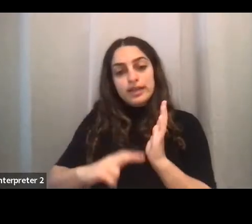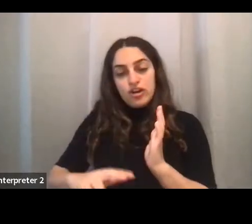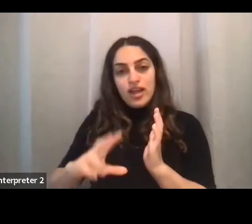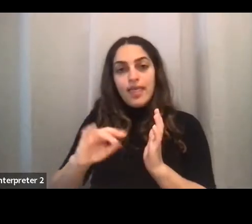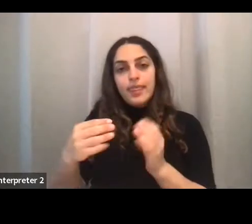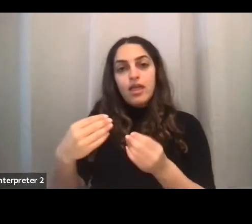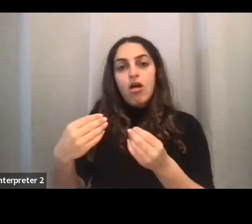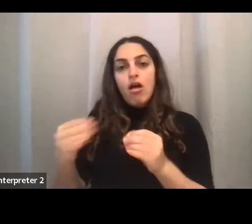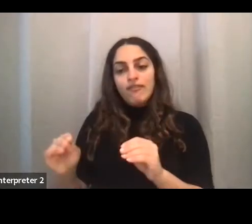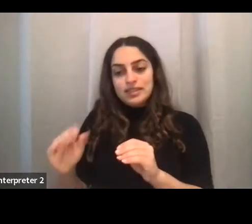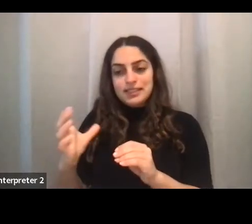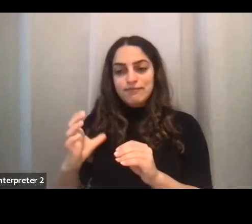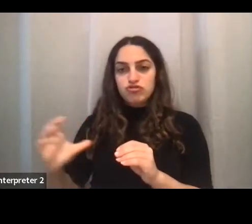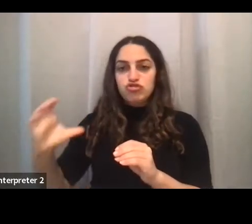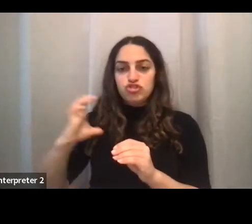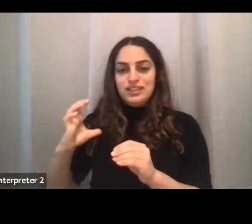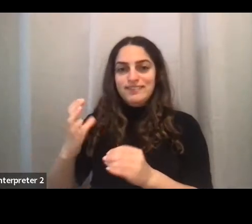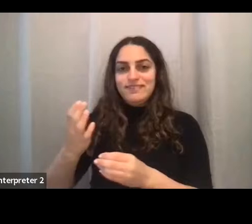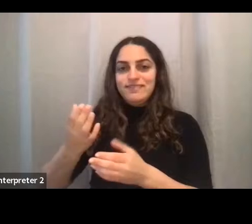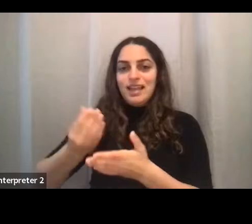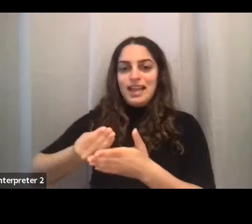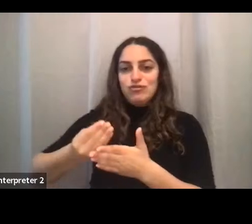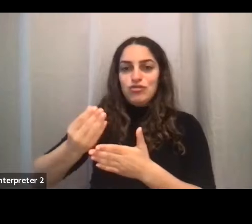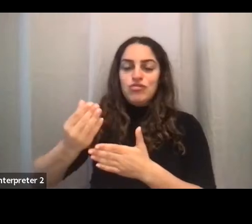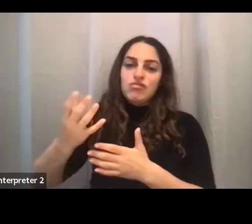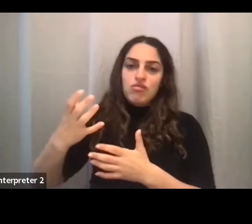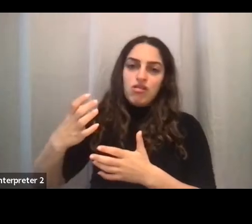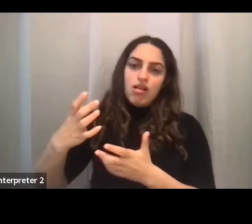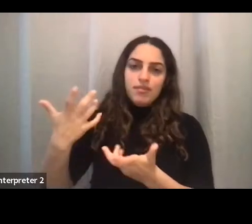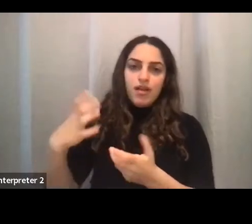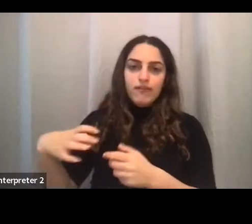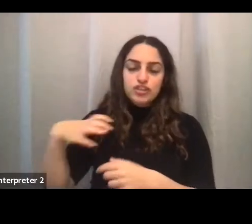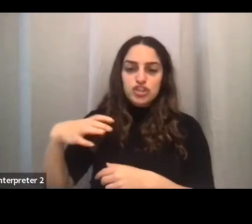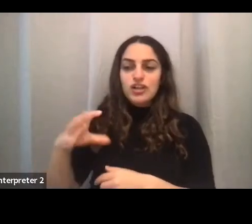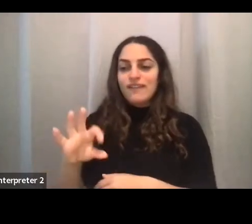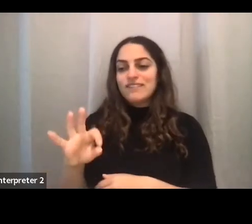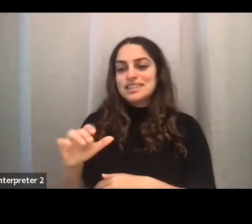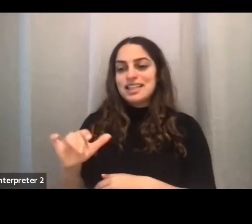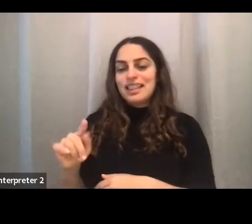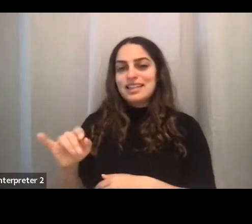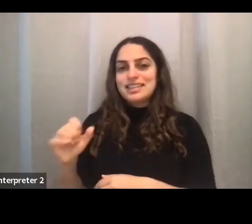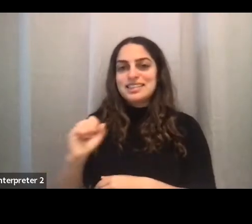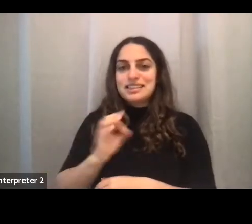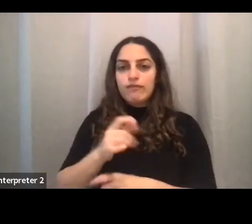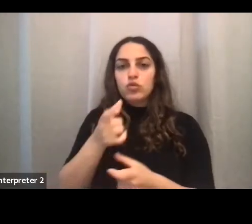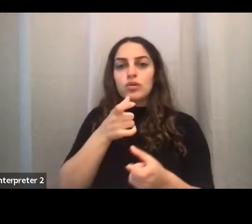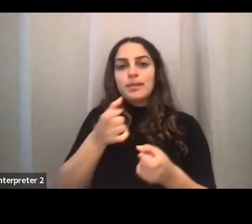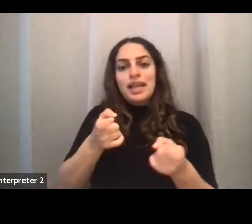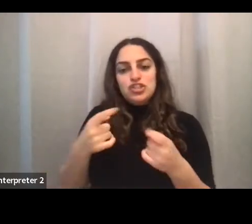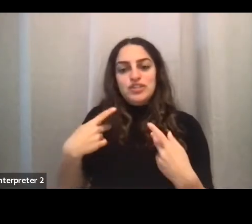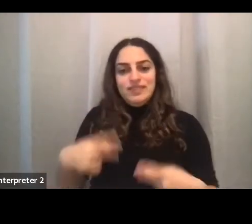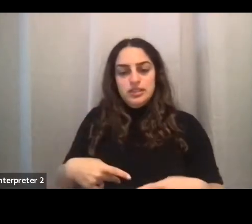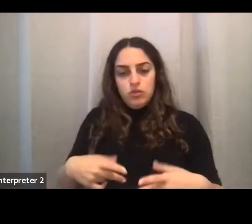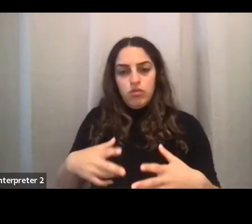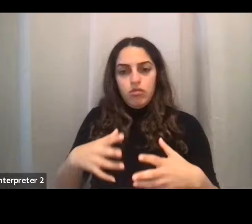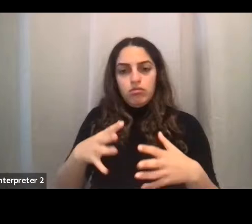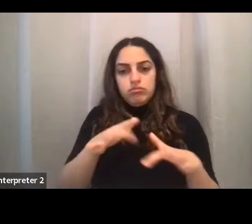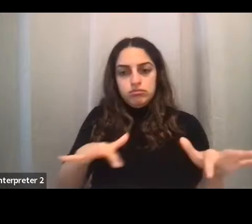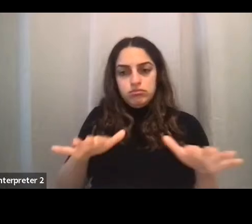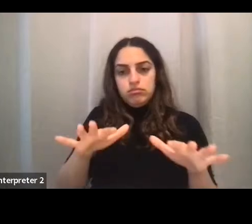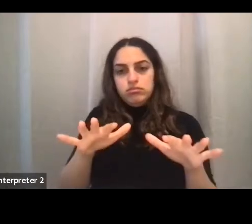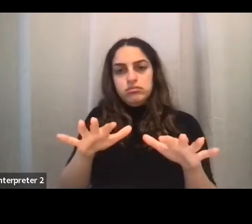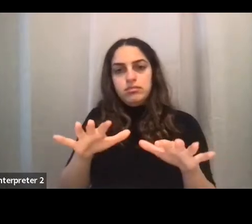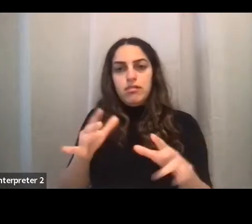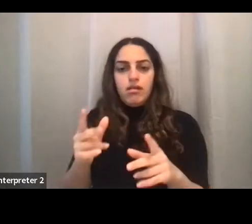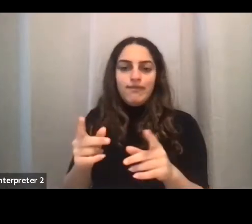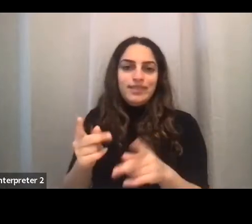office of chief financial officer facility staff who manage the physical and logistical aspects of this hearing and i owe